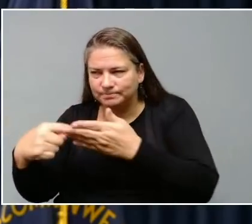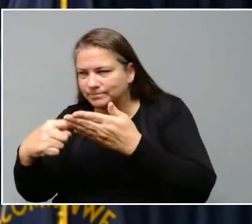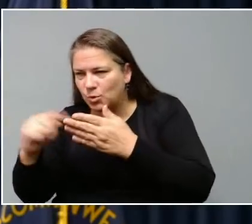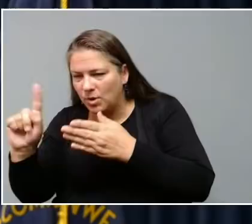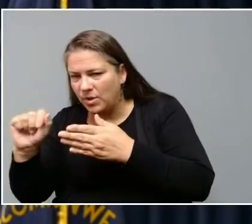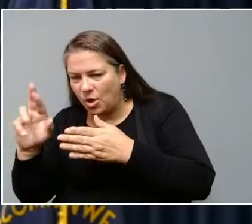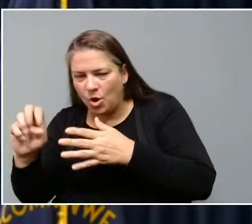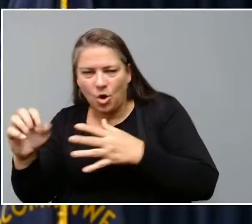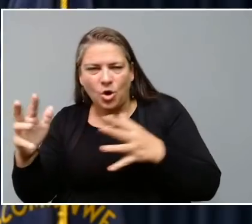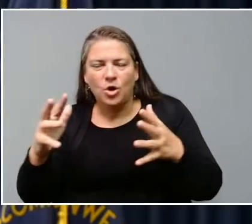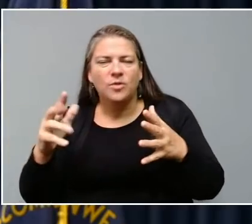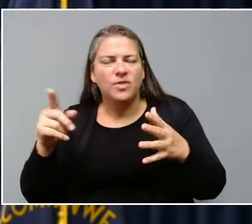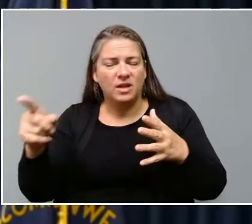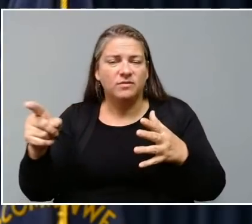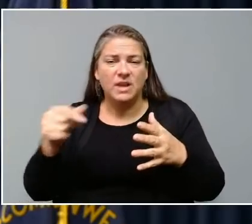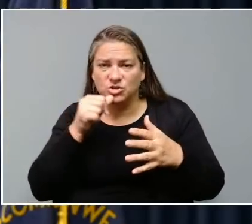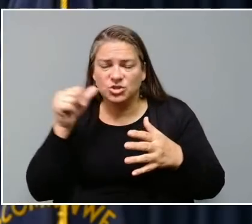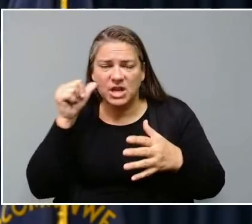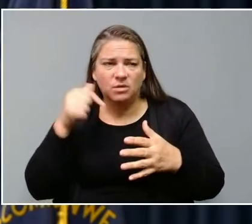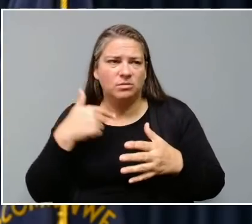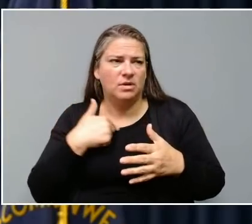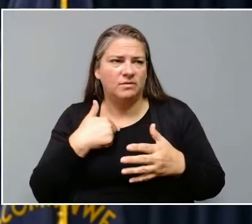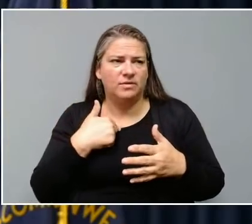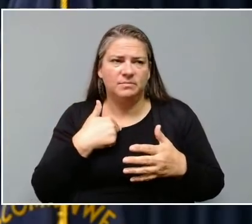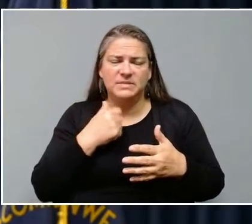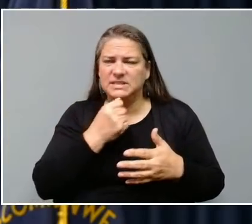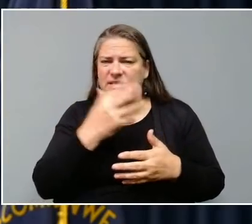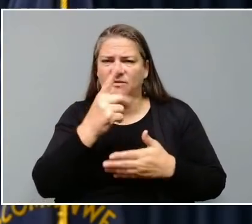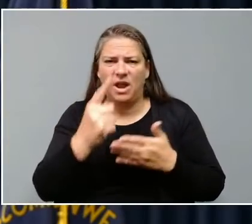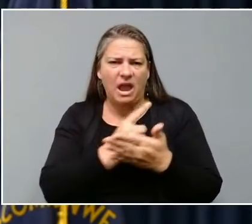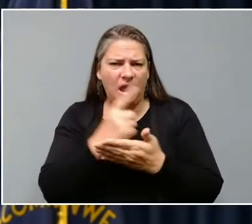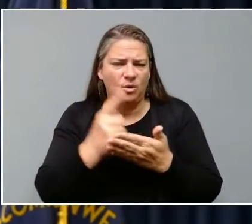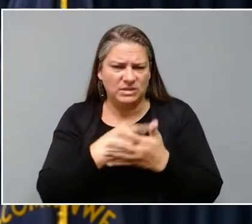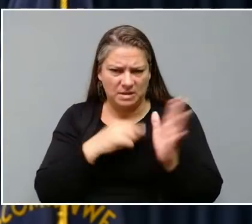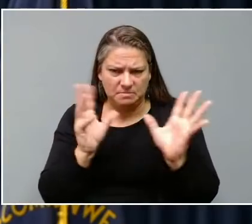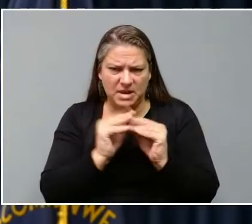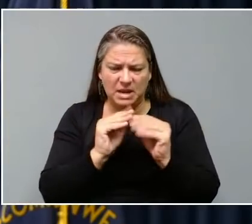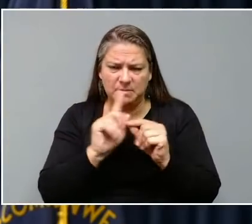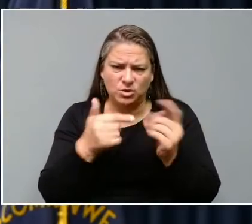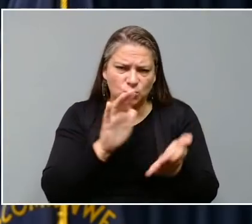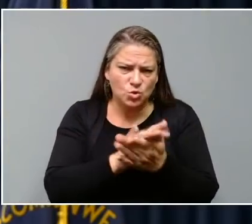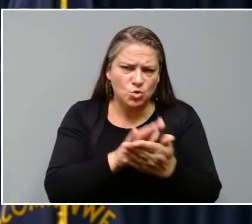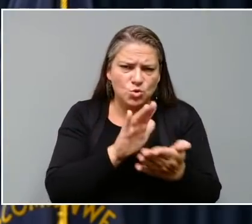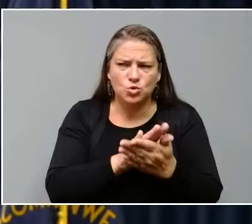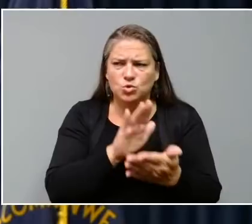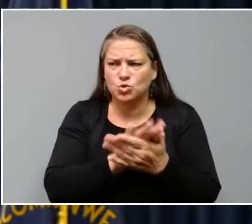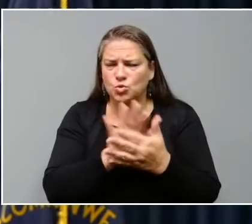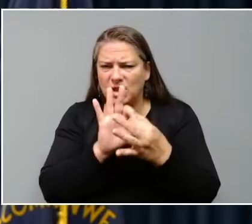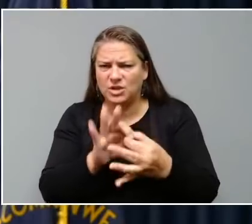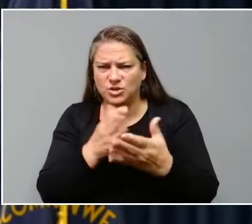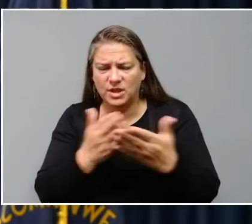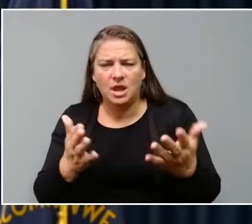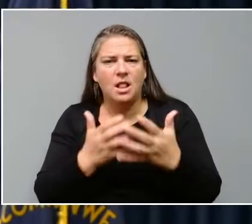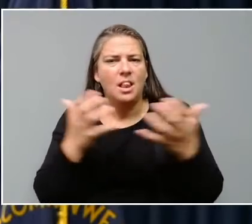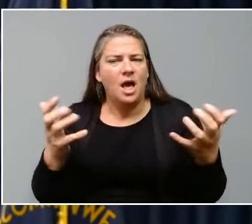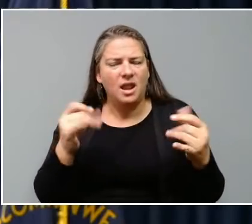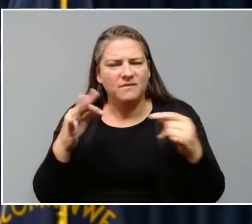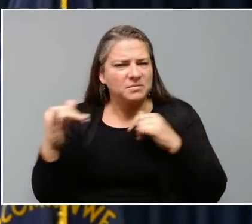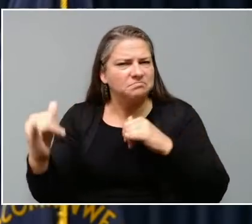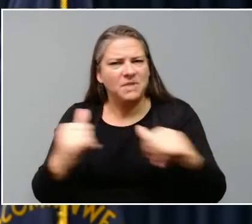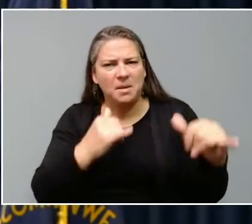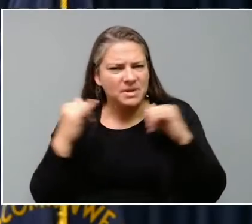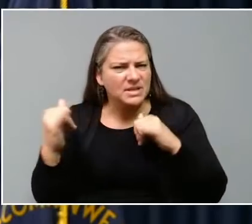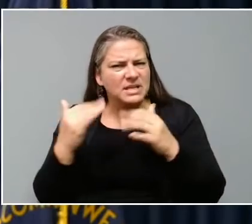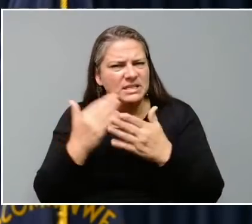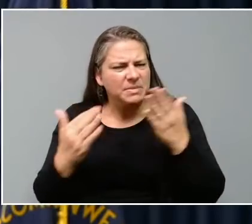been constructive. Yesterday, we had I think a several-hour meeting on school and school-related issues, a lot of common ground, and a lot of things to talk through